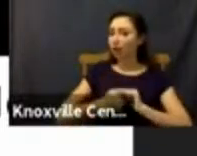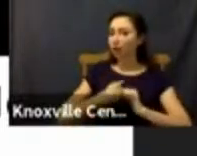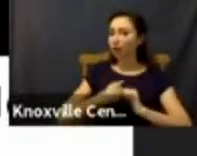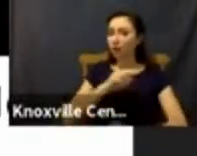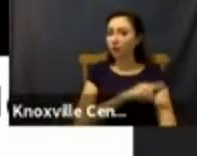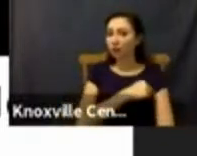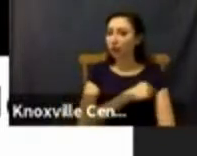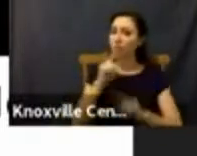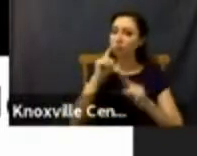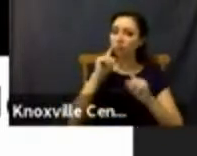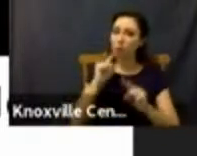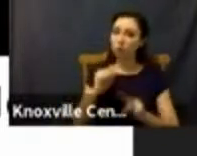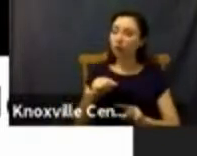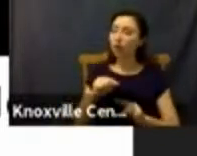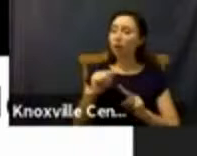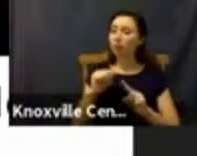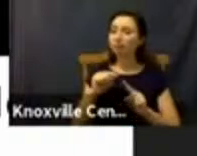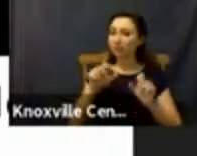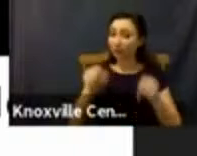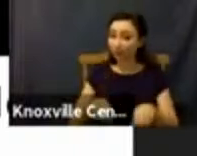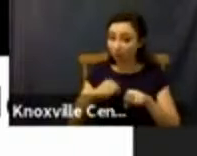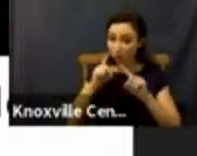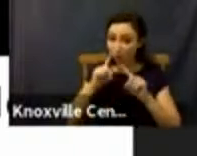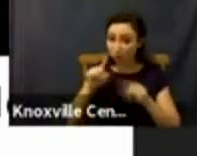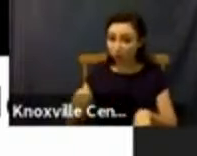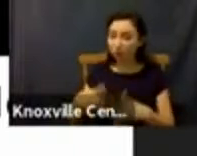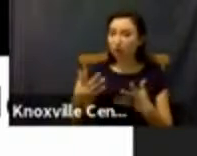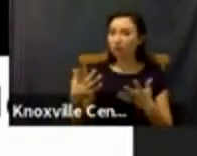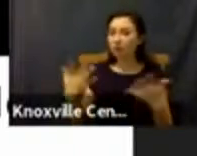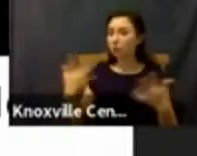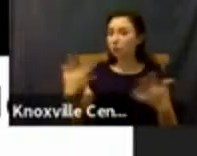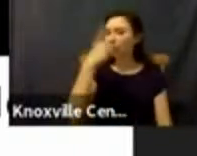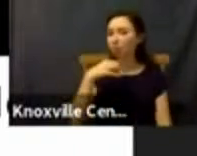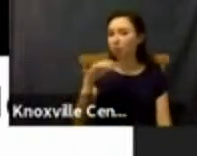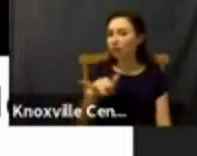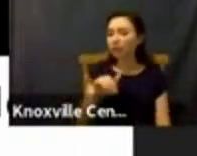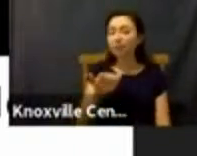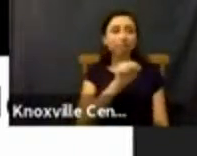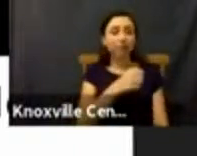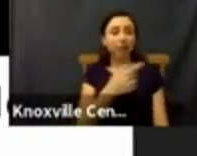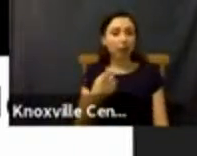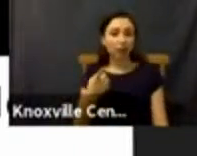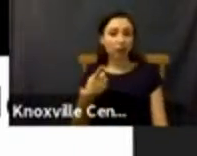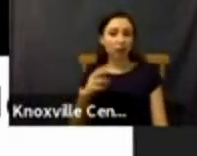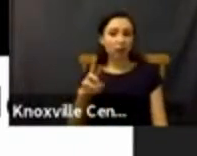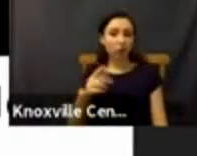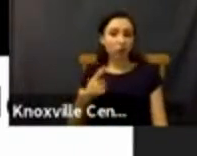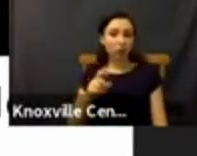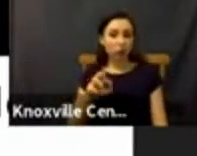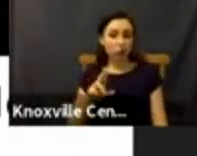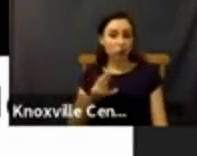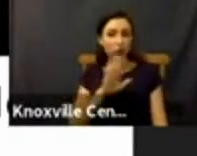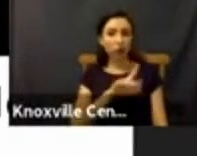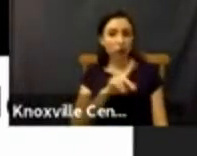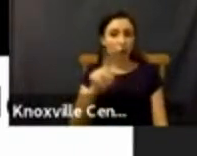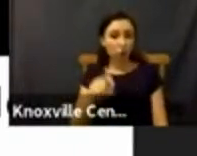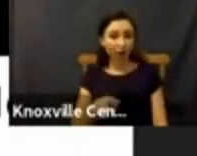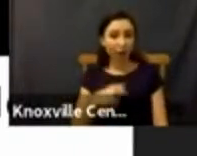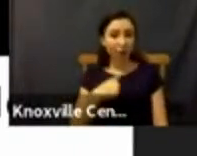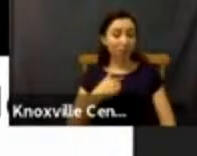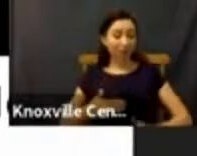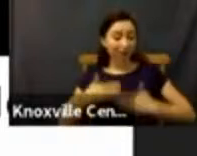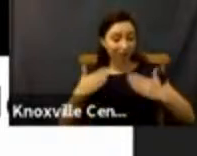Are these hospitals capable of responding? Yeah. And so, Dr. Gocher, your question is the exact, I'm glad you asked